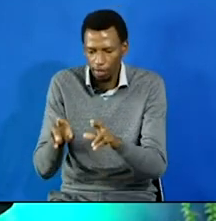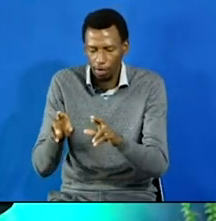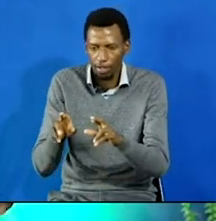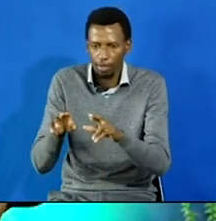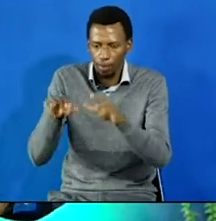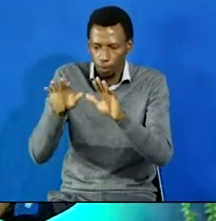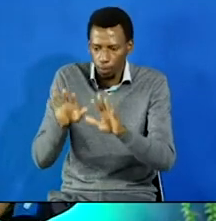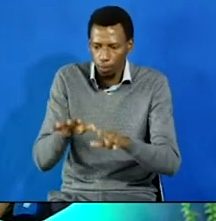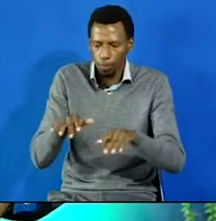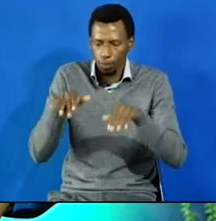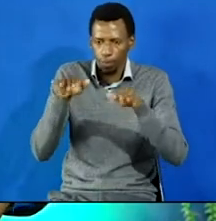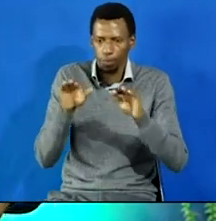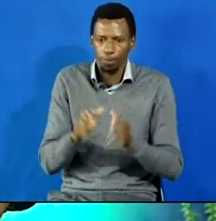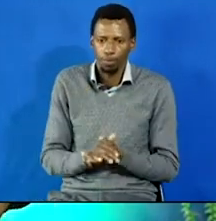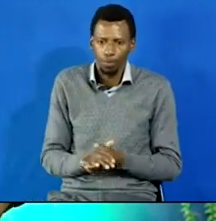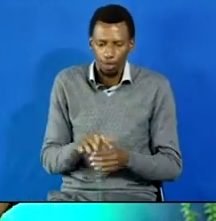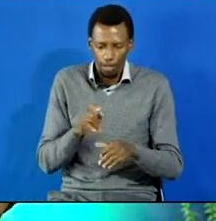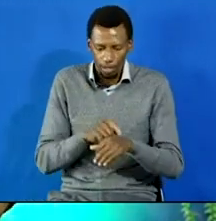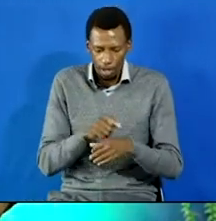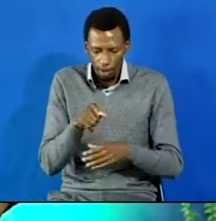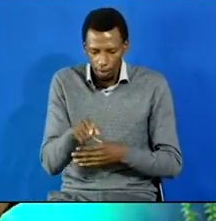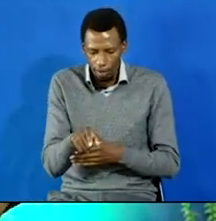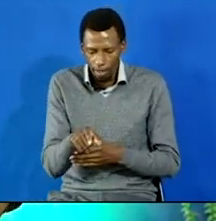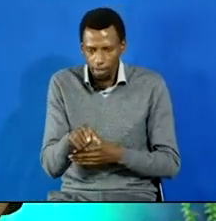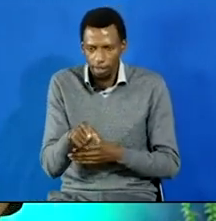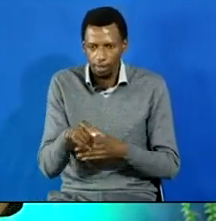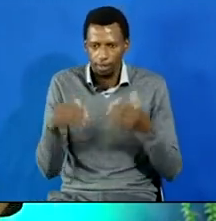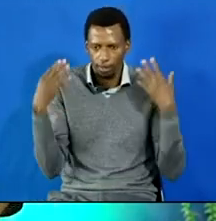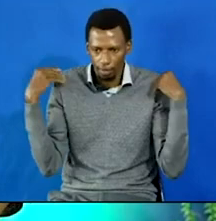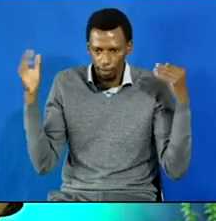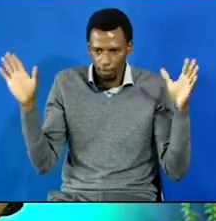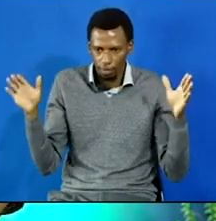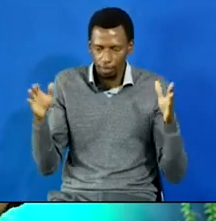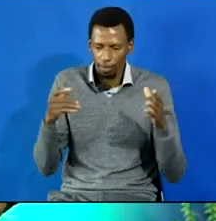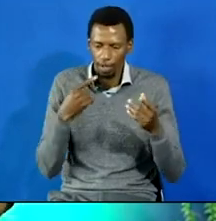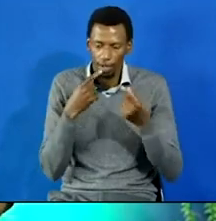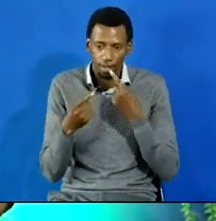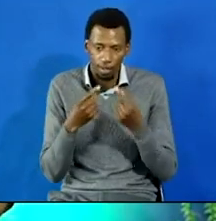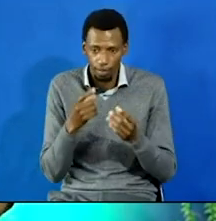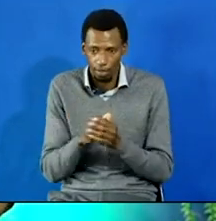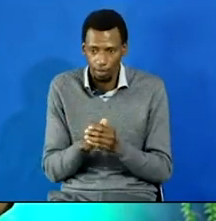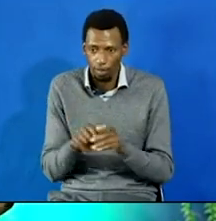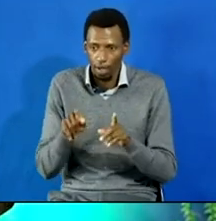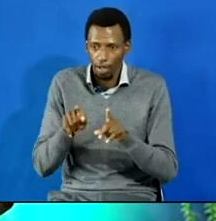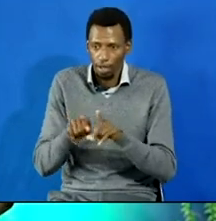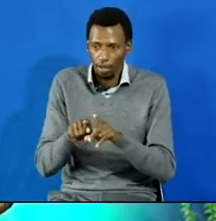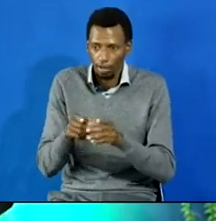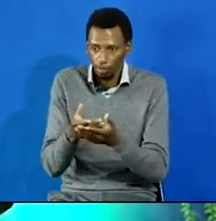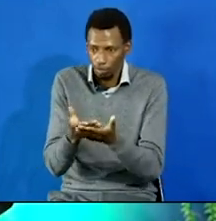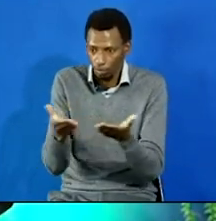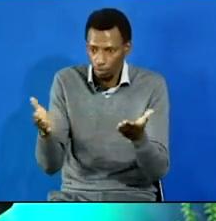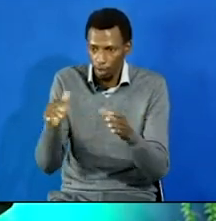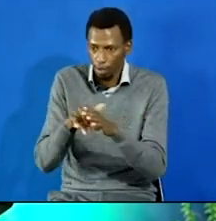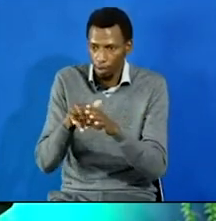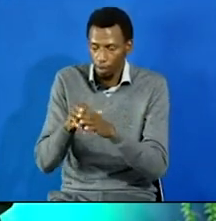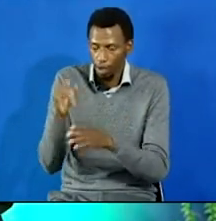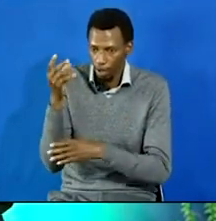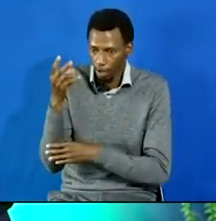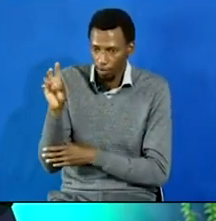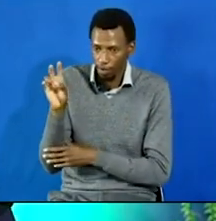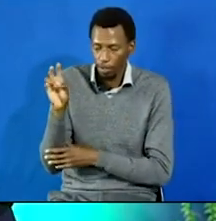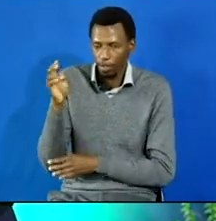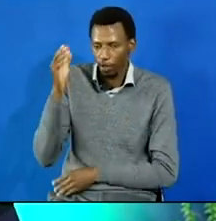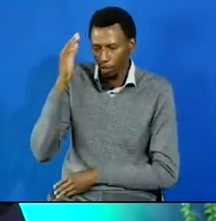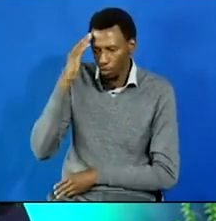And when this angel speaks, of course, as Adventists, we know that is a revelation,